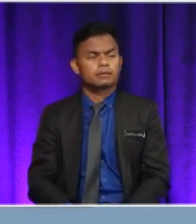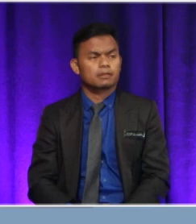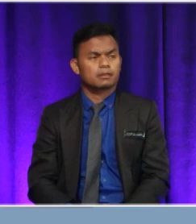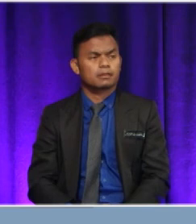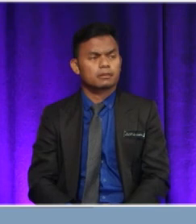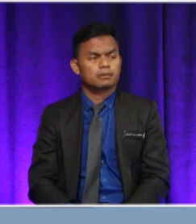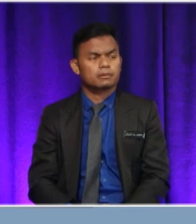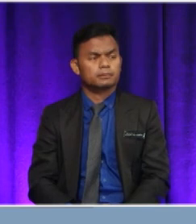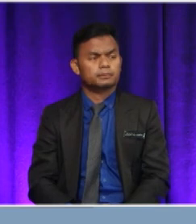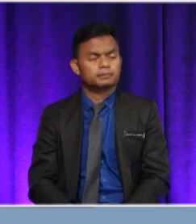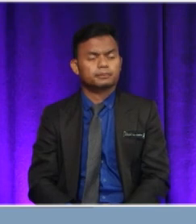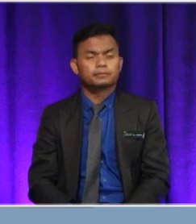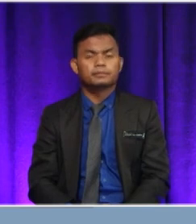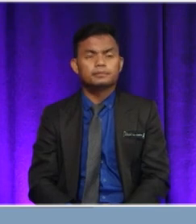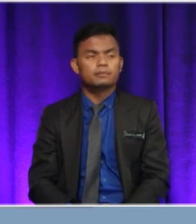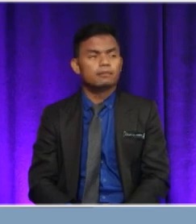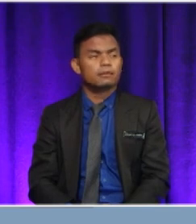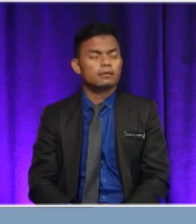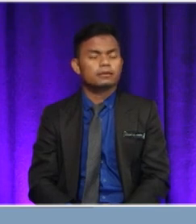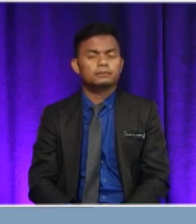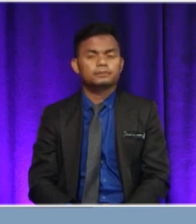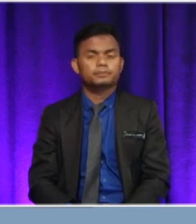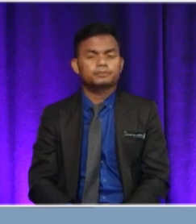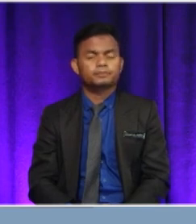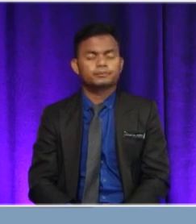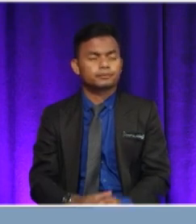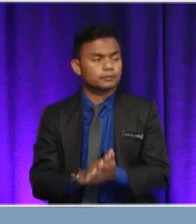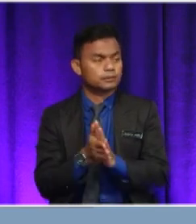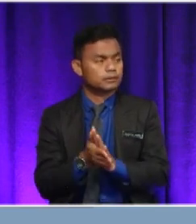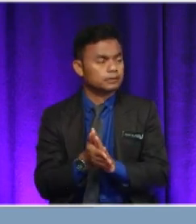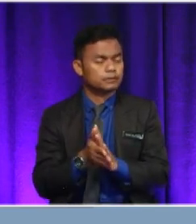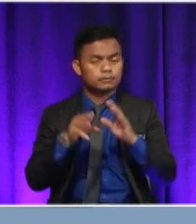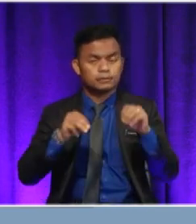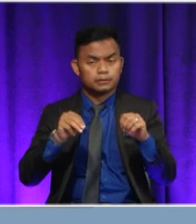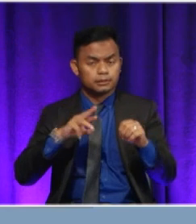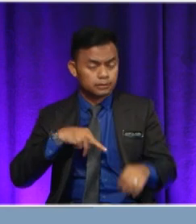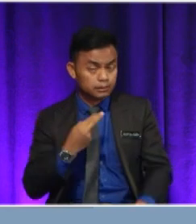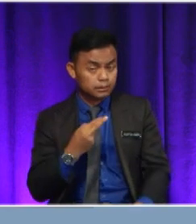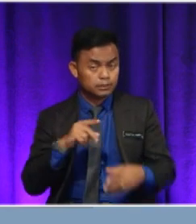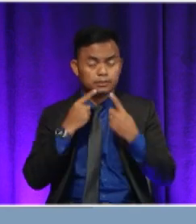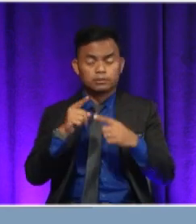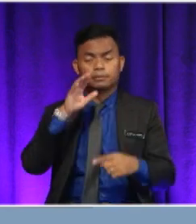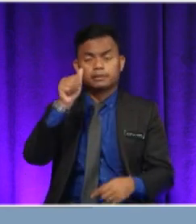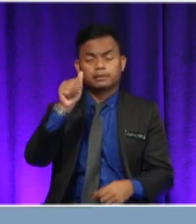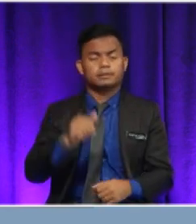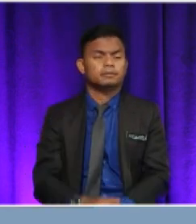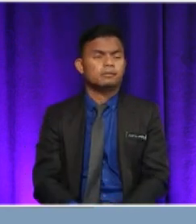And Aisha is A, Adriana is A. He showed them where to go. Yep. Okay, that